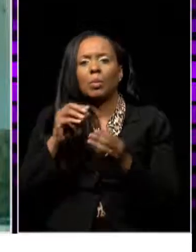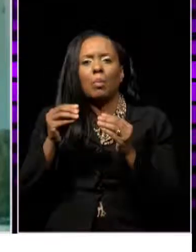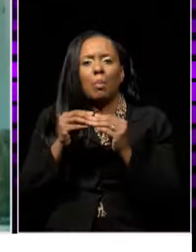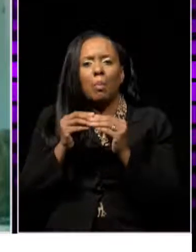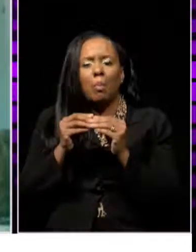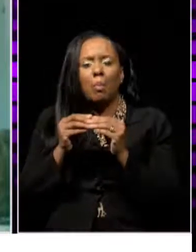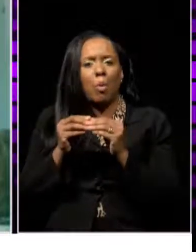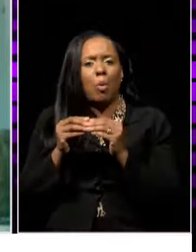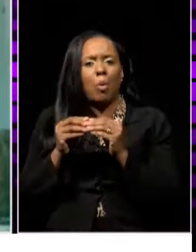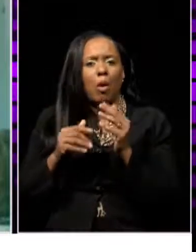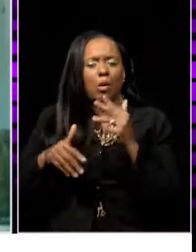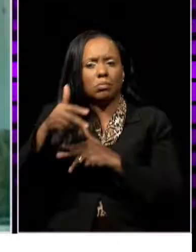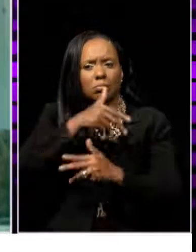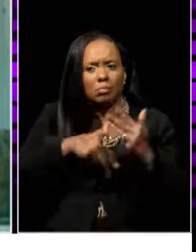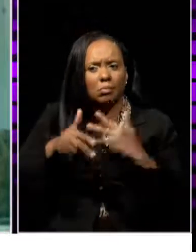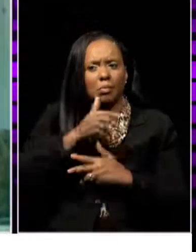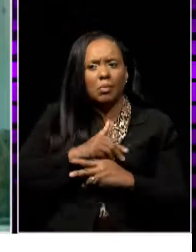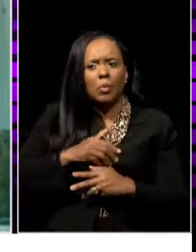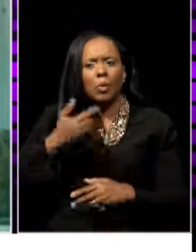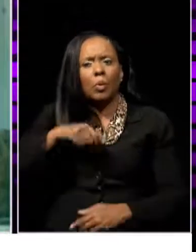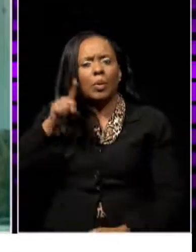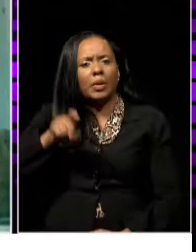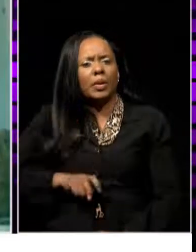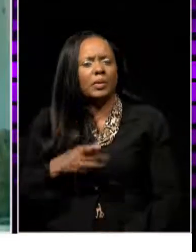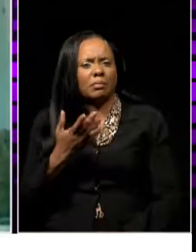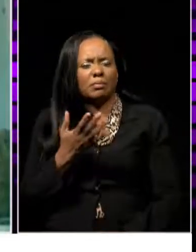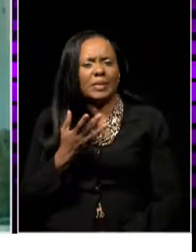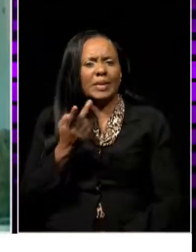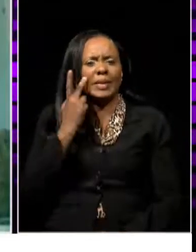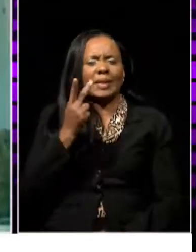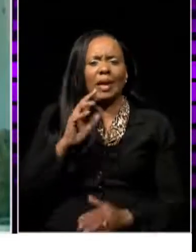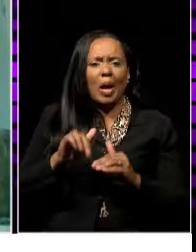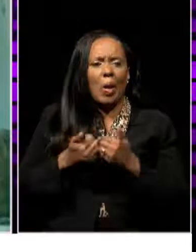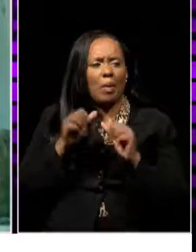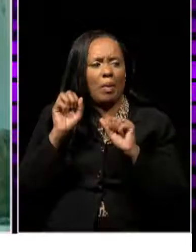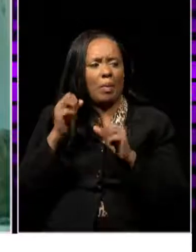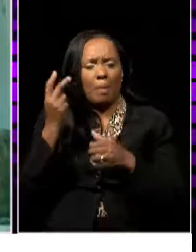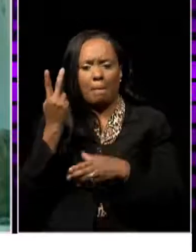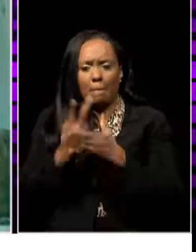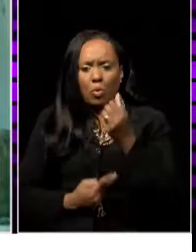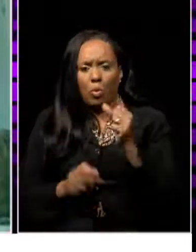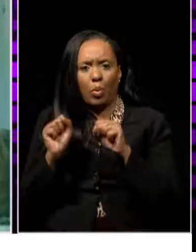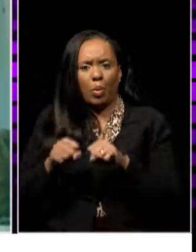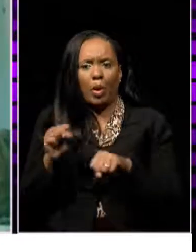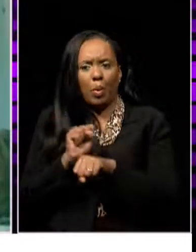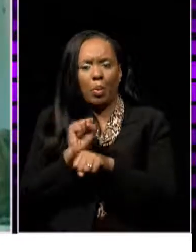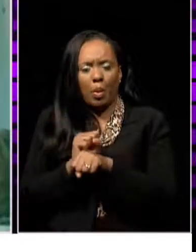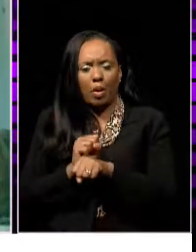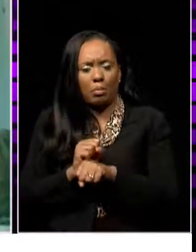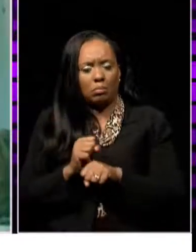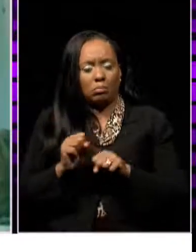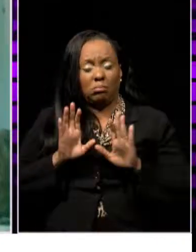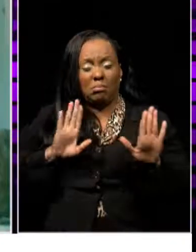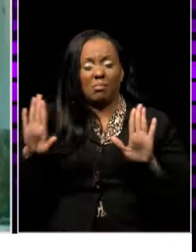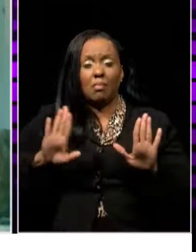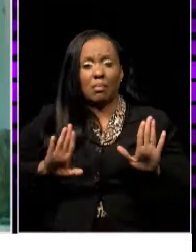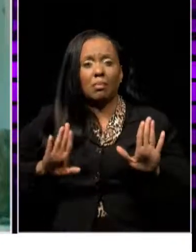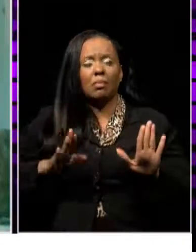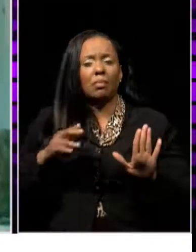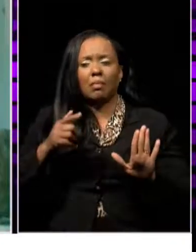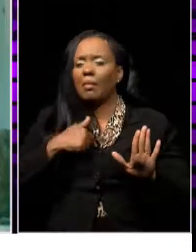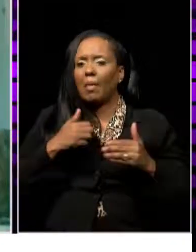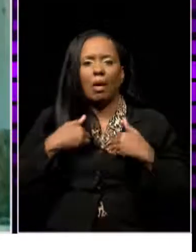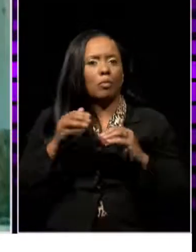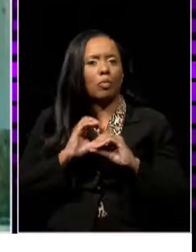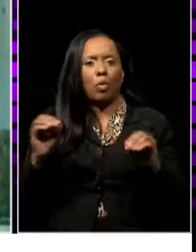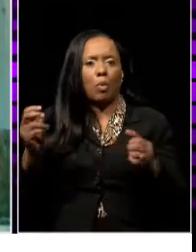to blend the two together. So I personally don't have a problem with the blended approach, as long as it's utilized correctly,